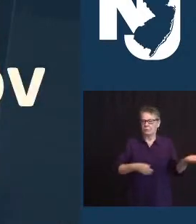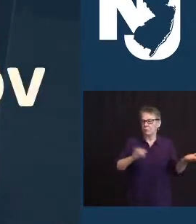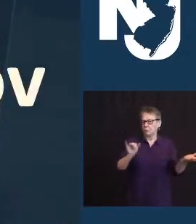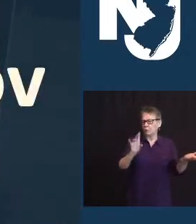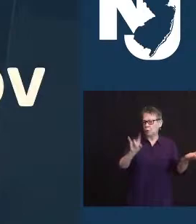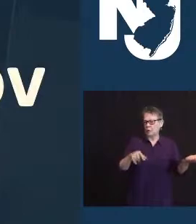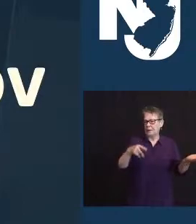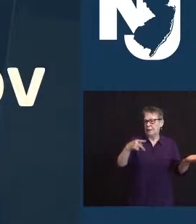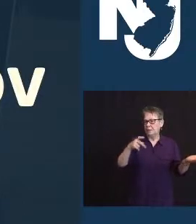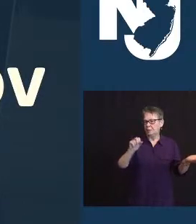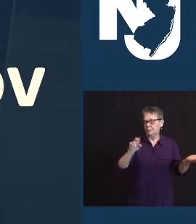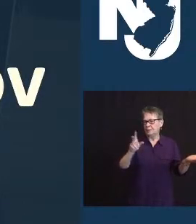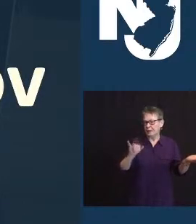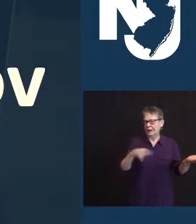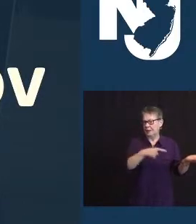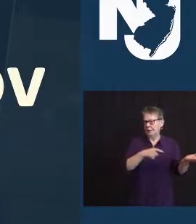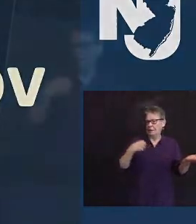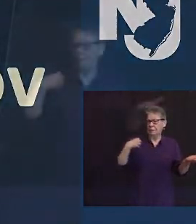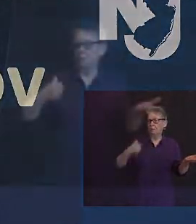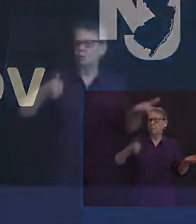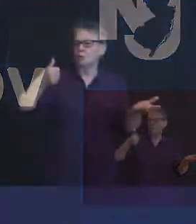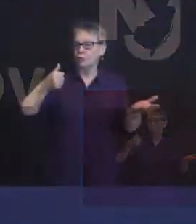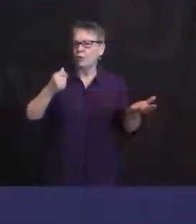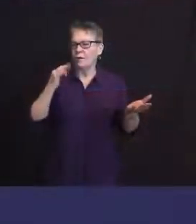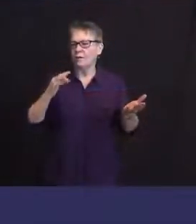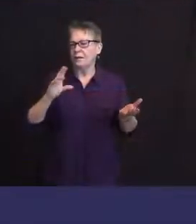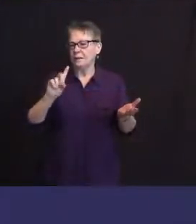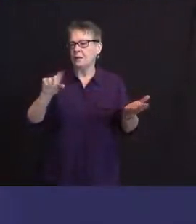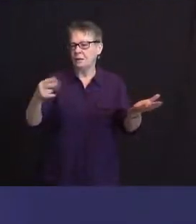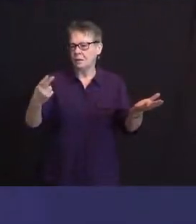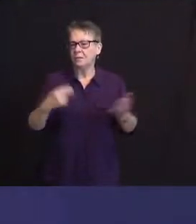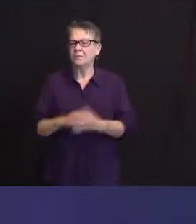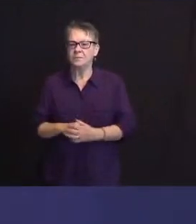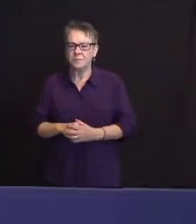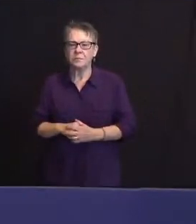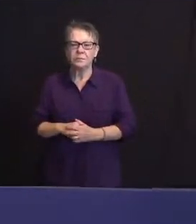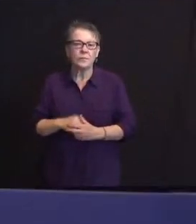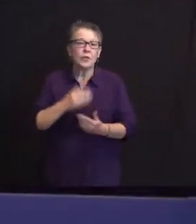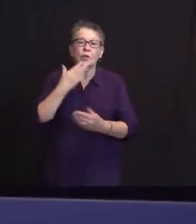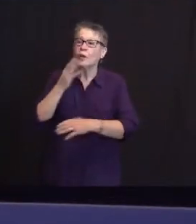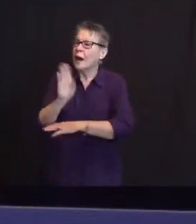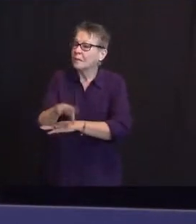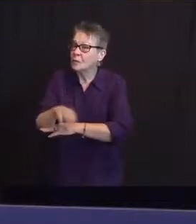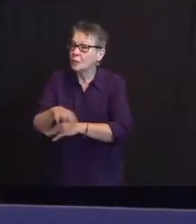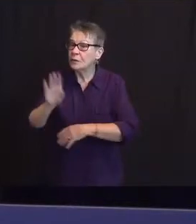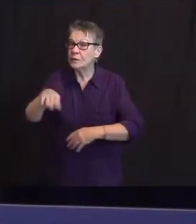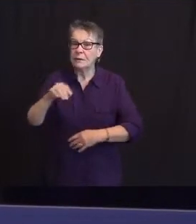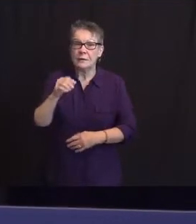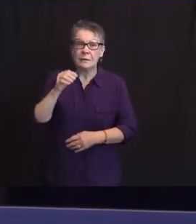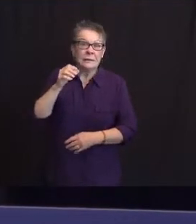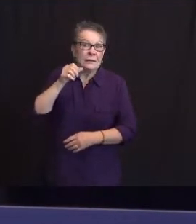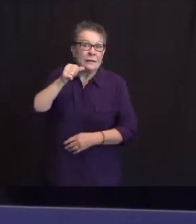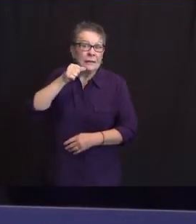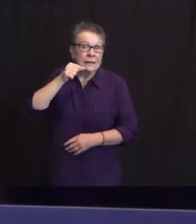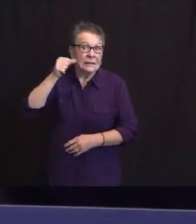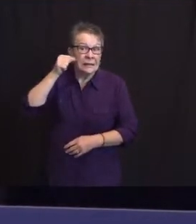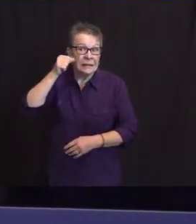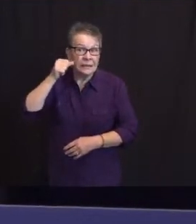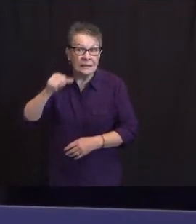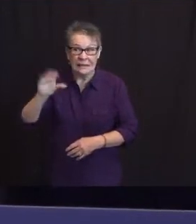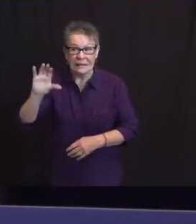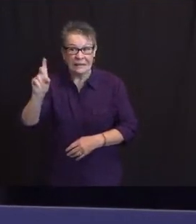Health, Judy Persichilli. Thank you, Governor, and good afternoon. Well, yesterday, the CDC's Advisory Committee on